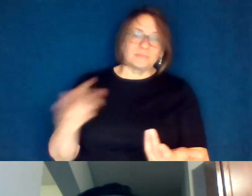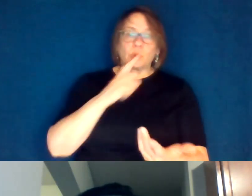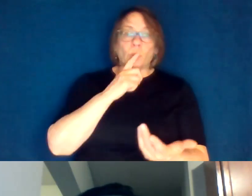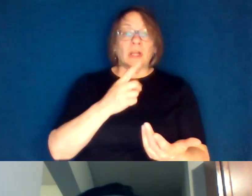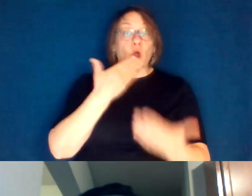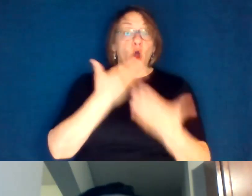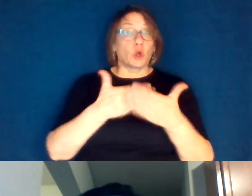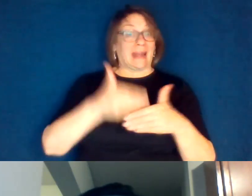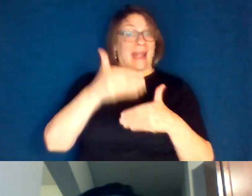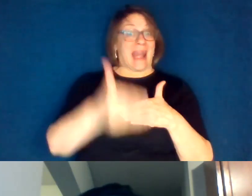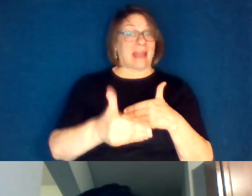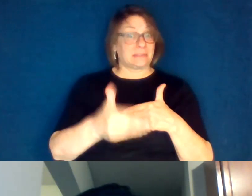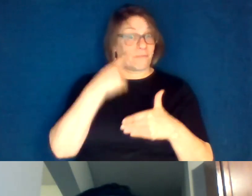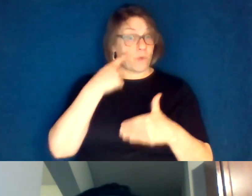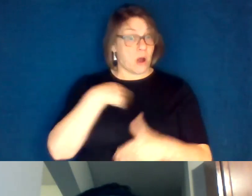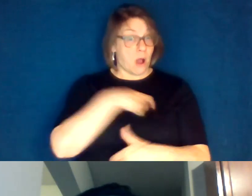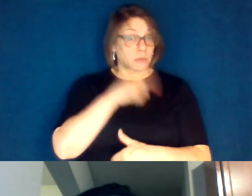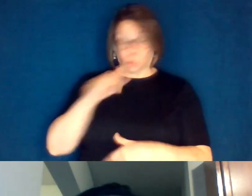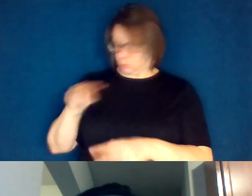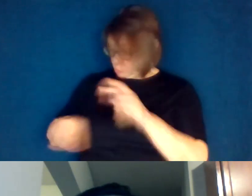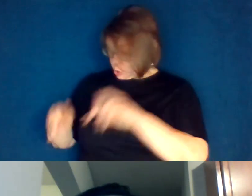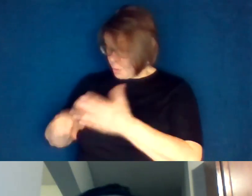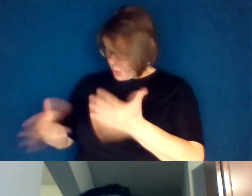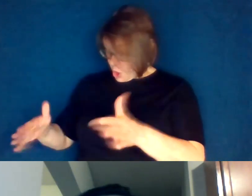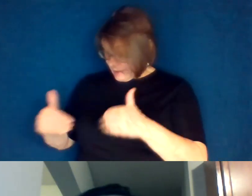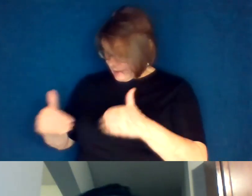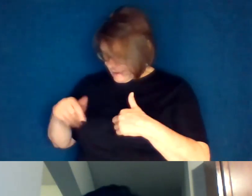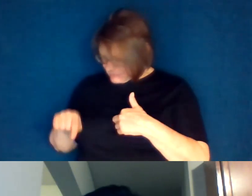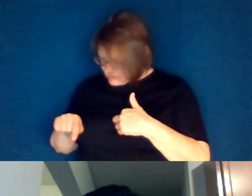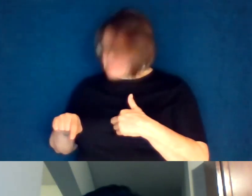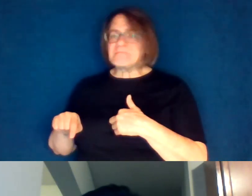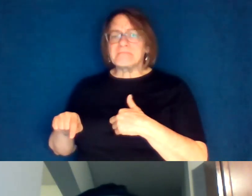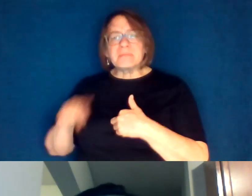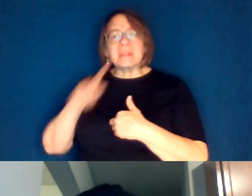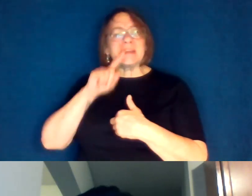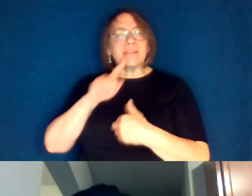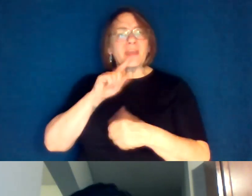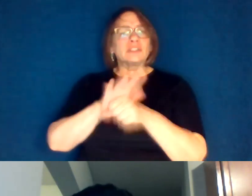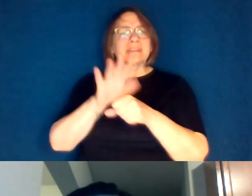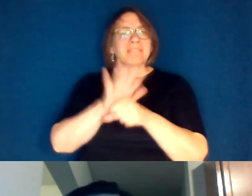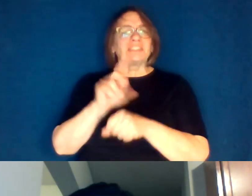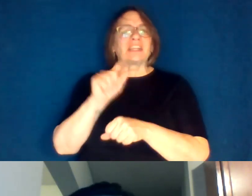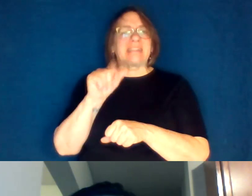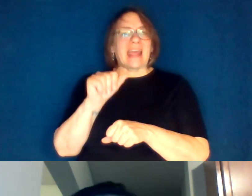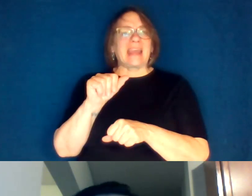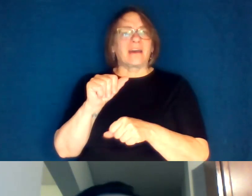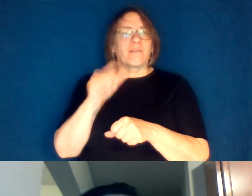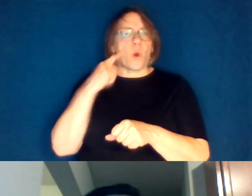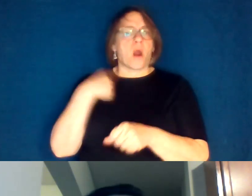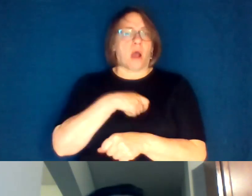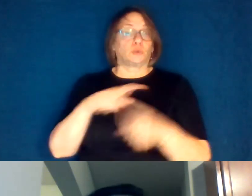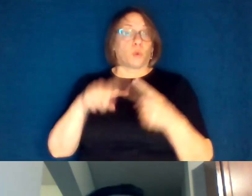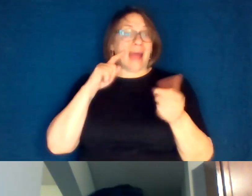next step is for us to take a look at what we have and say, are there sufficient data elements for us to start identifying these